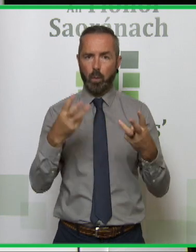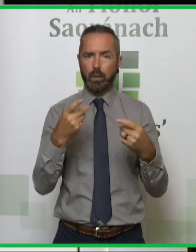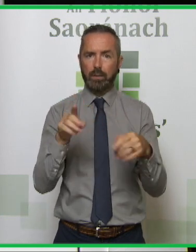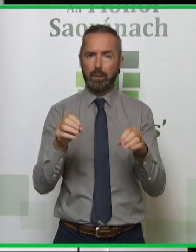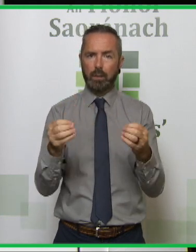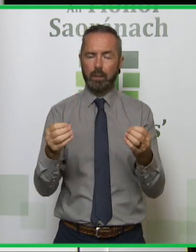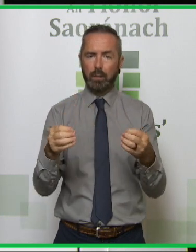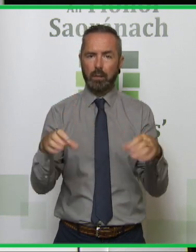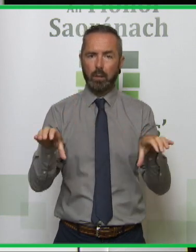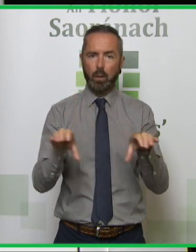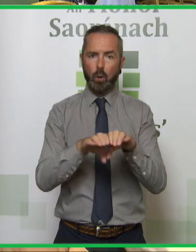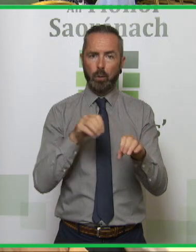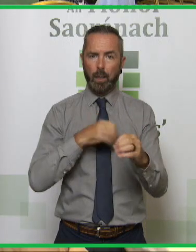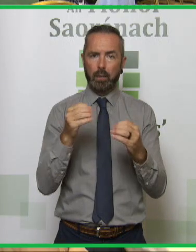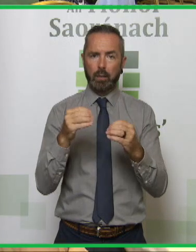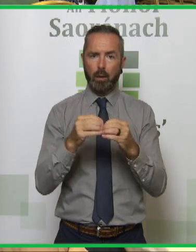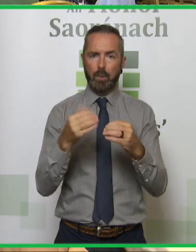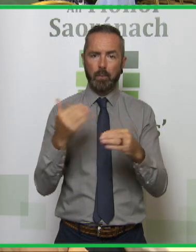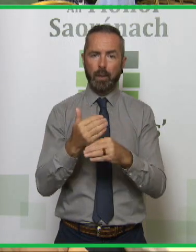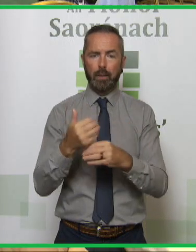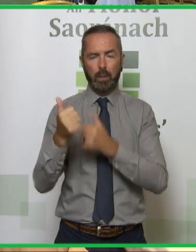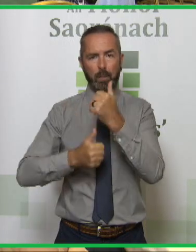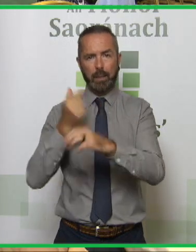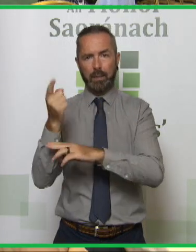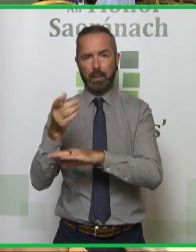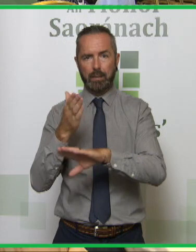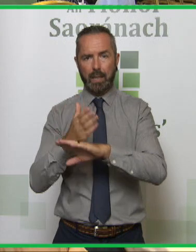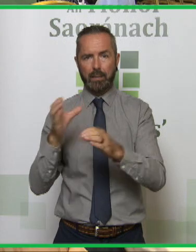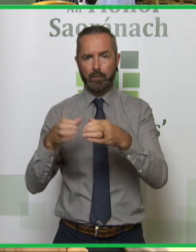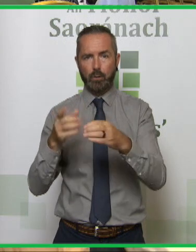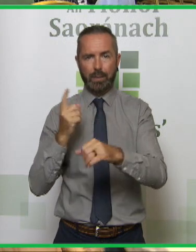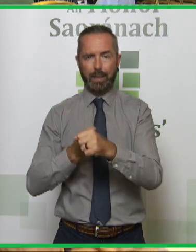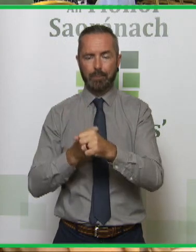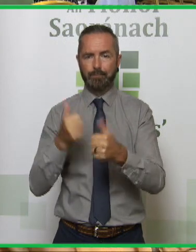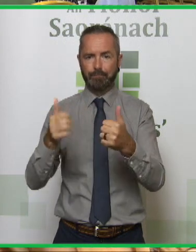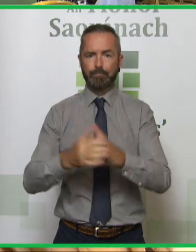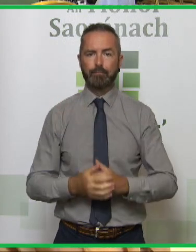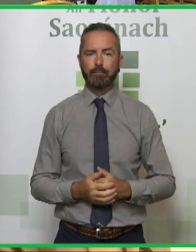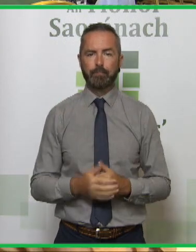the Joint Task Force again. Thank you very much, and I'm going to pass you across to Colin, and best of luck the weekend.